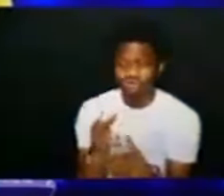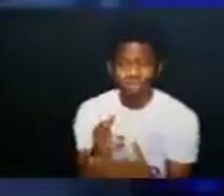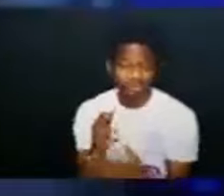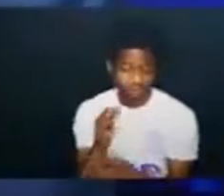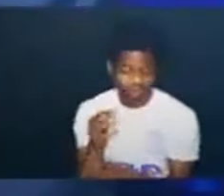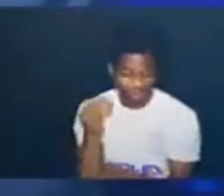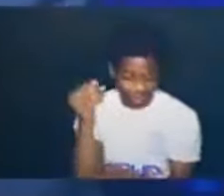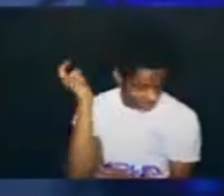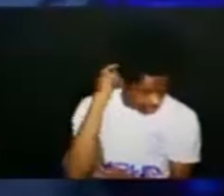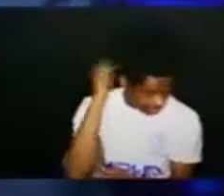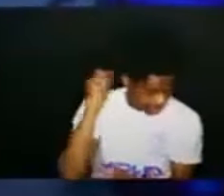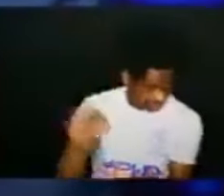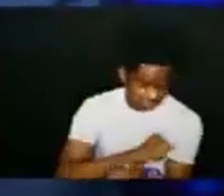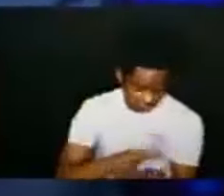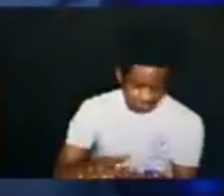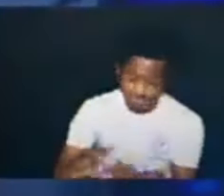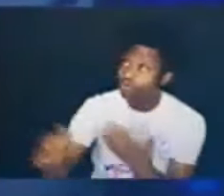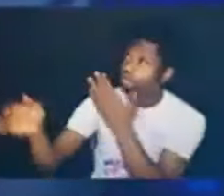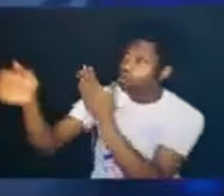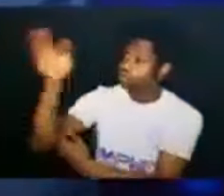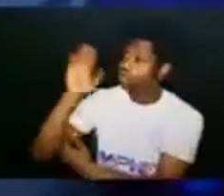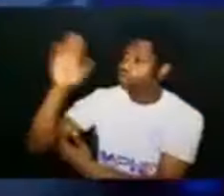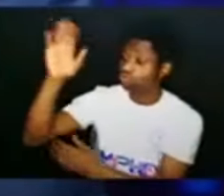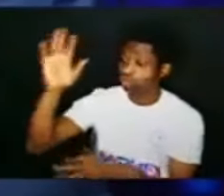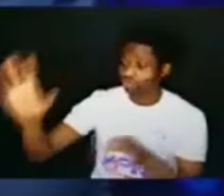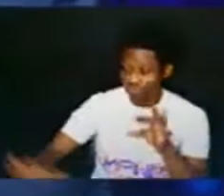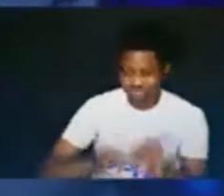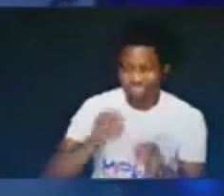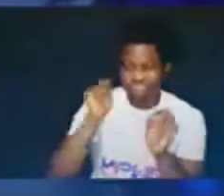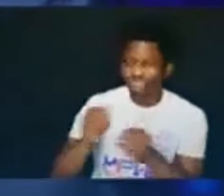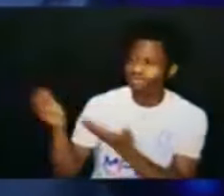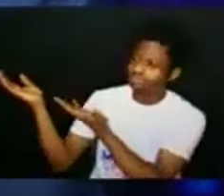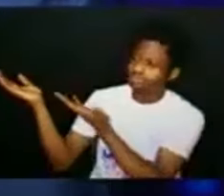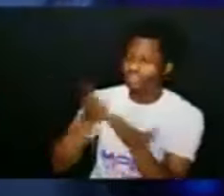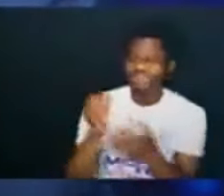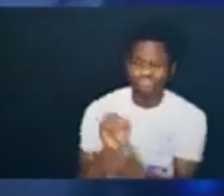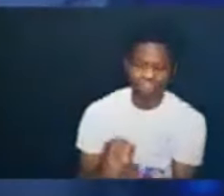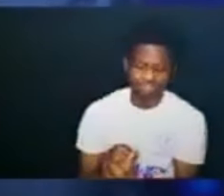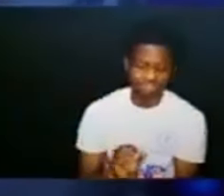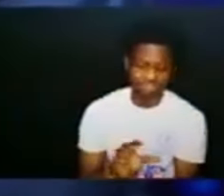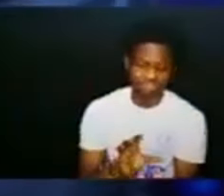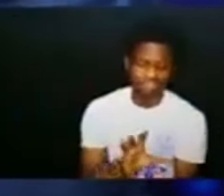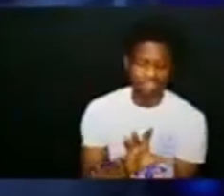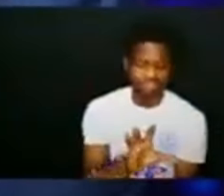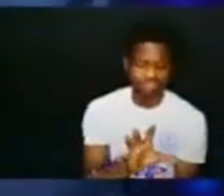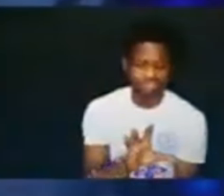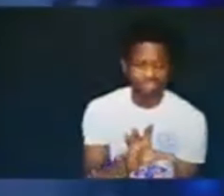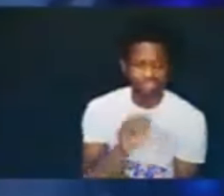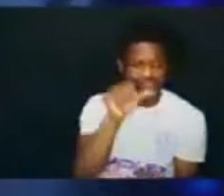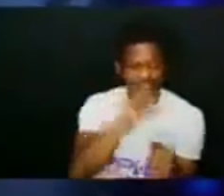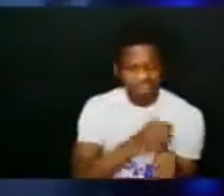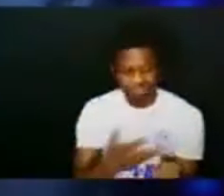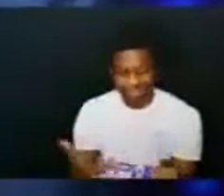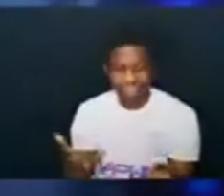is seared, the Spirit of God is able to bring to light or bring to your consciousness